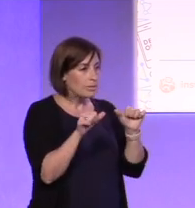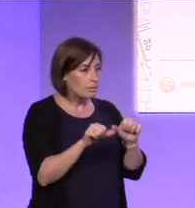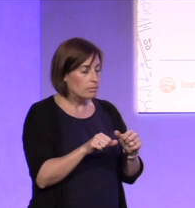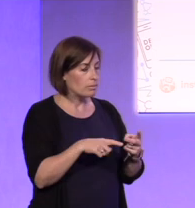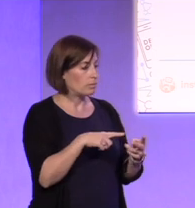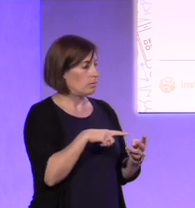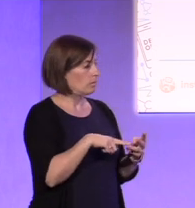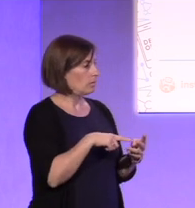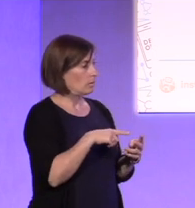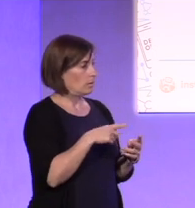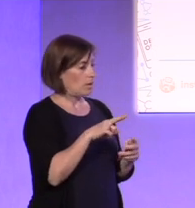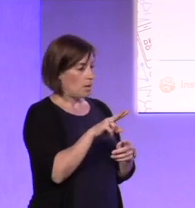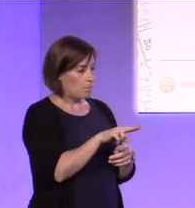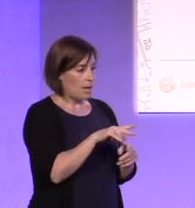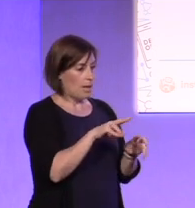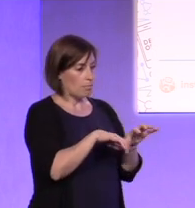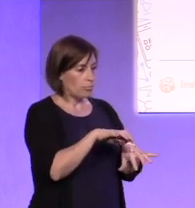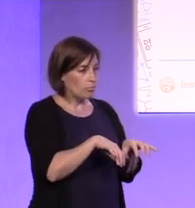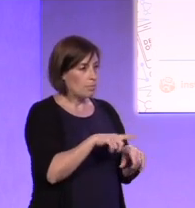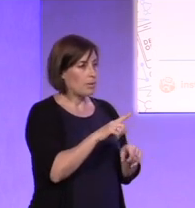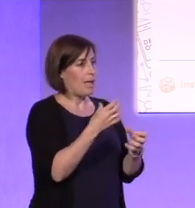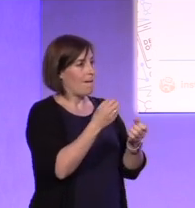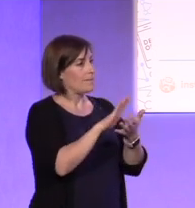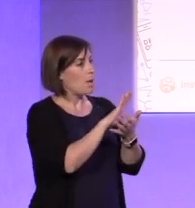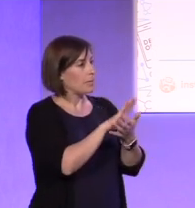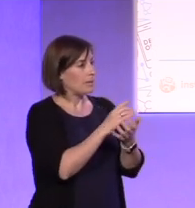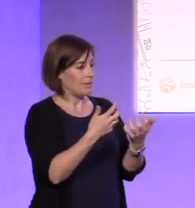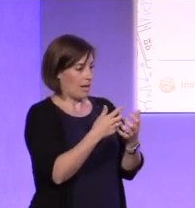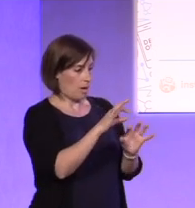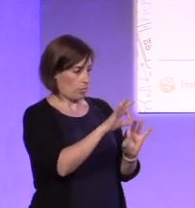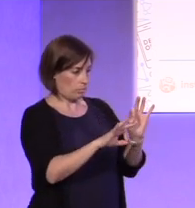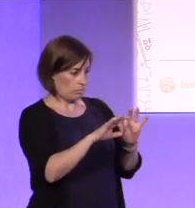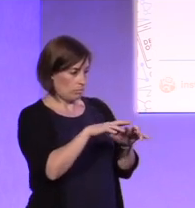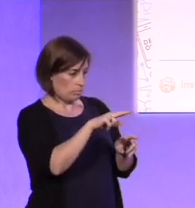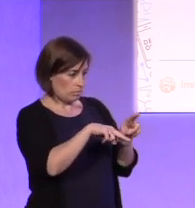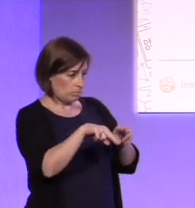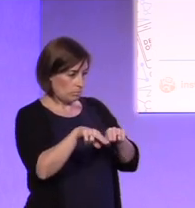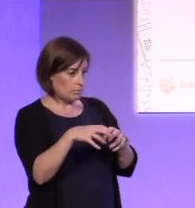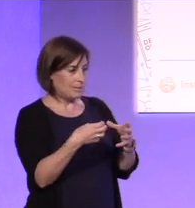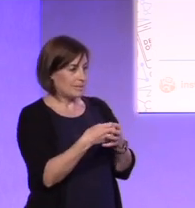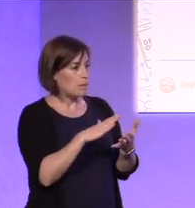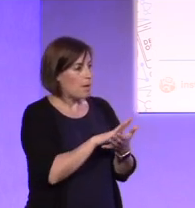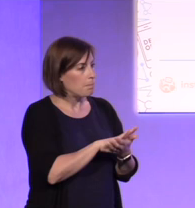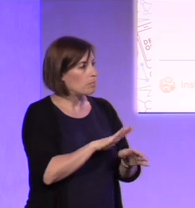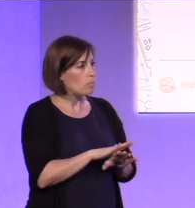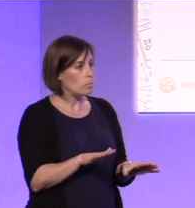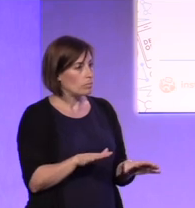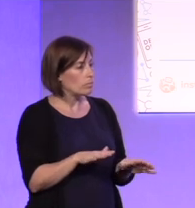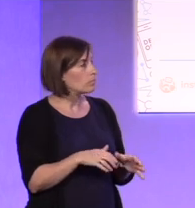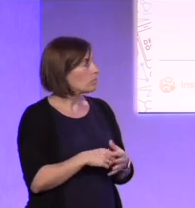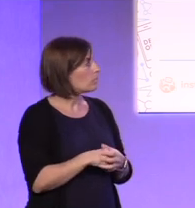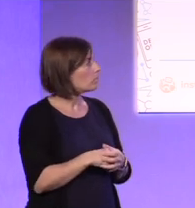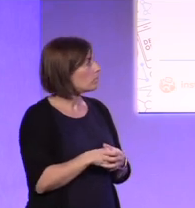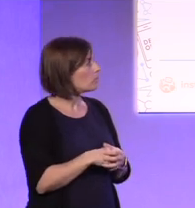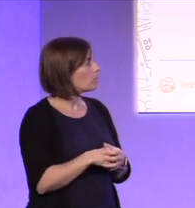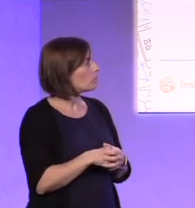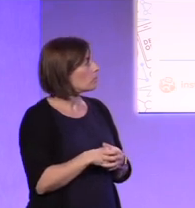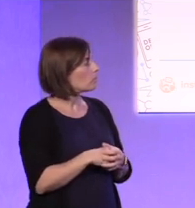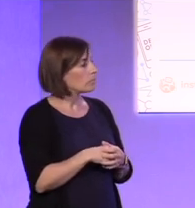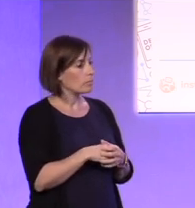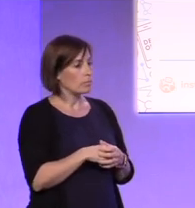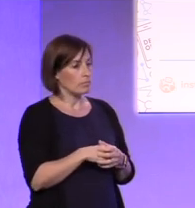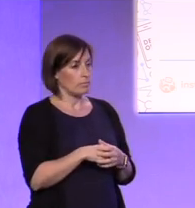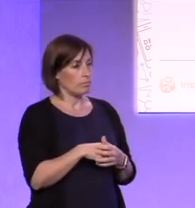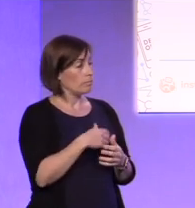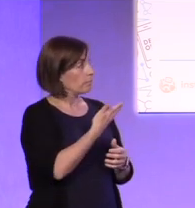user stories, and we've got a happiness index, a way to monitor the health and the sentiment of our team. And all of these things have come together. They've